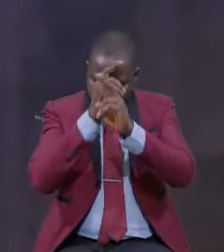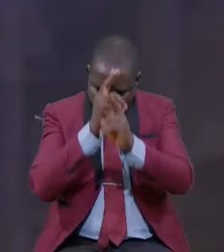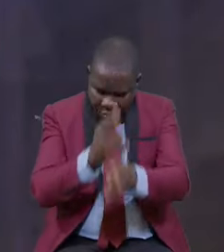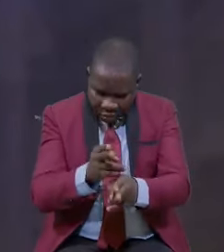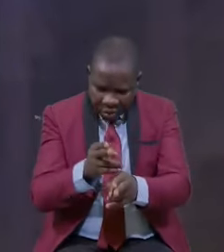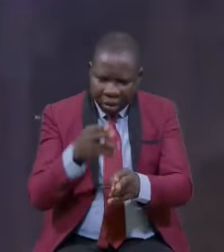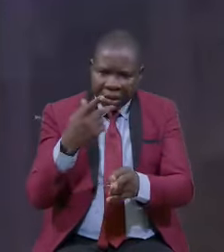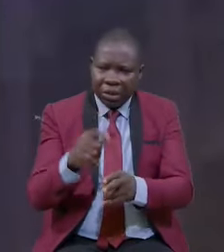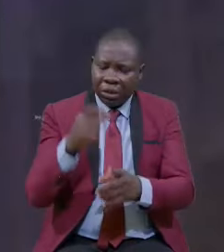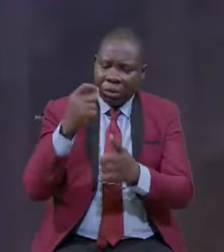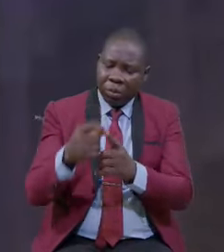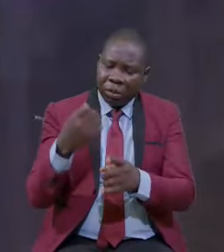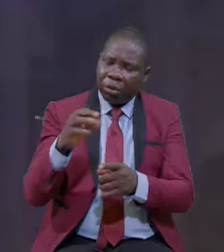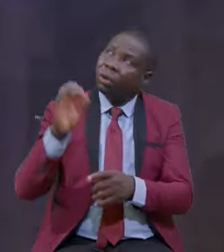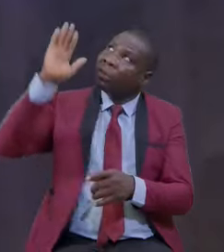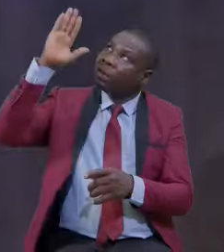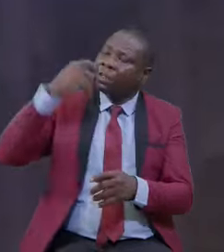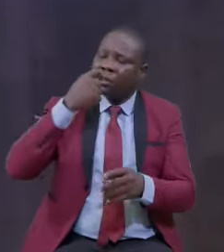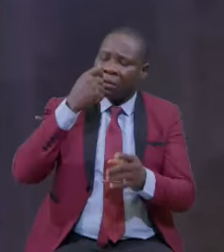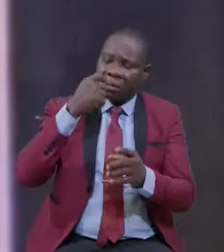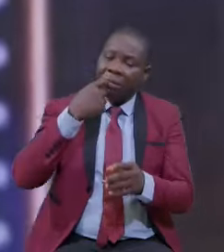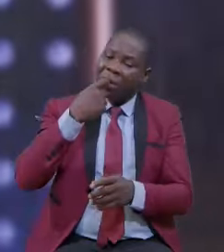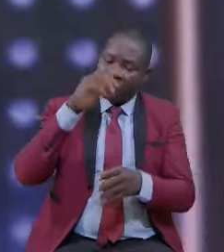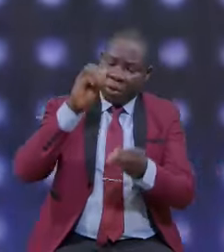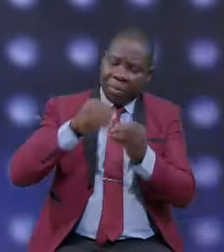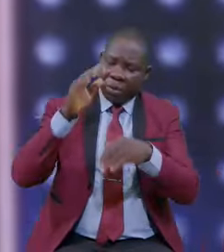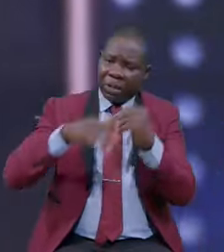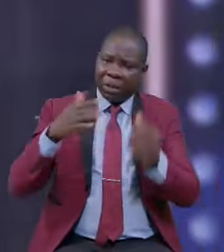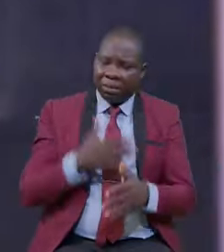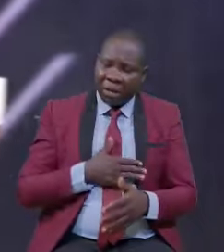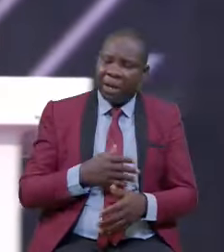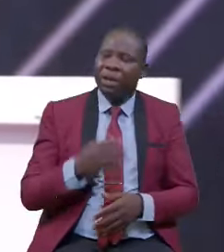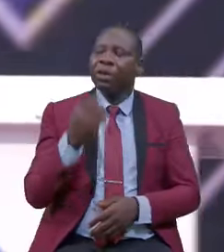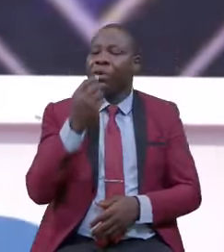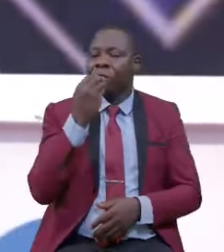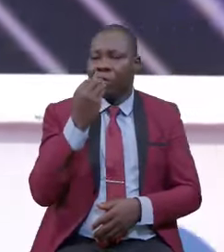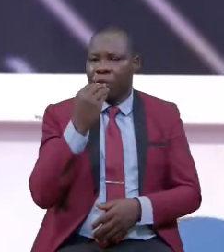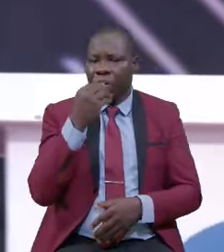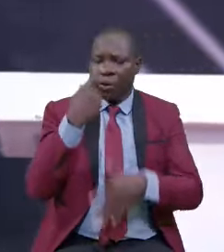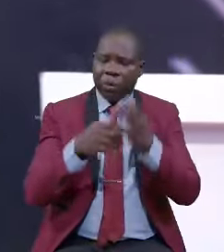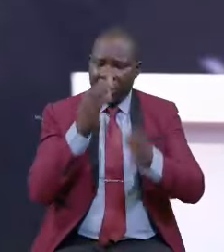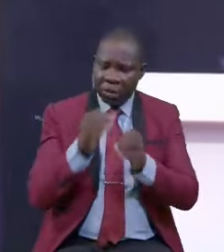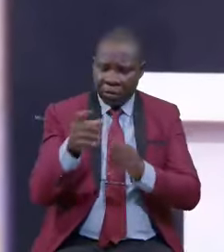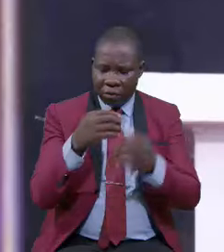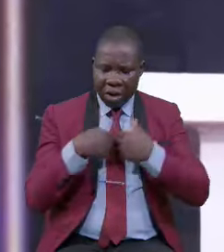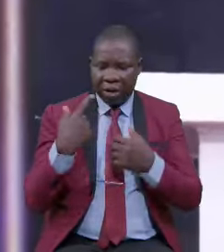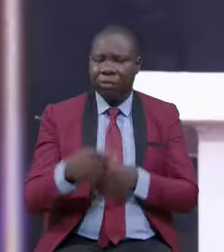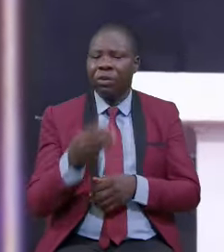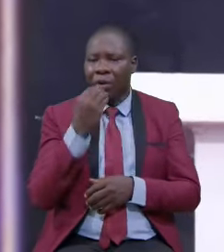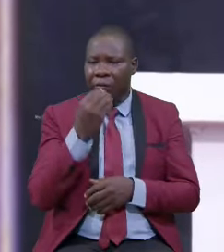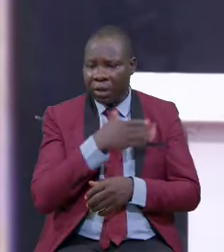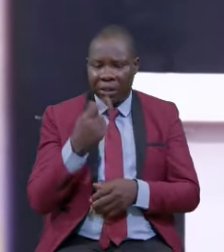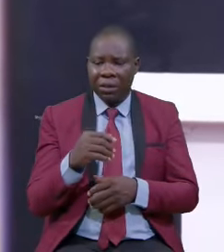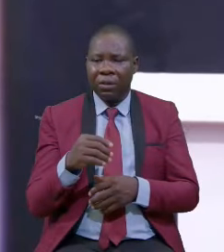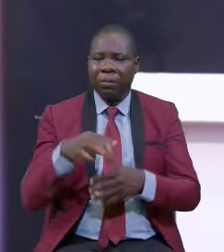more than my necessary food. What if you have the food and the meat is burnt and this one